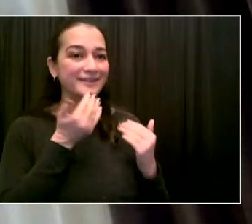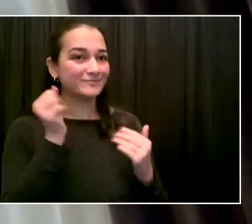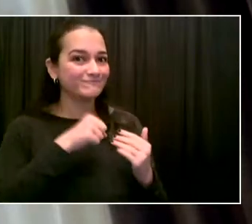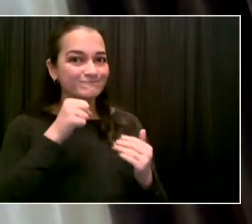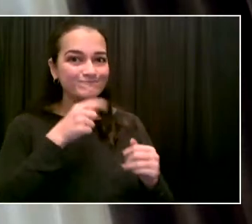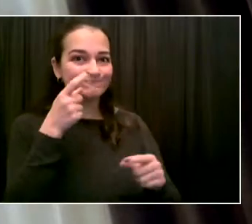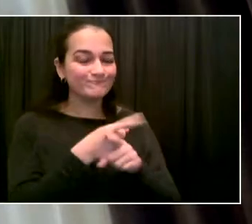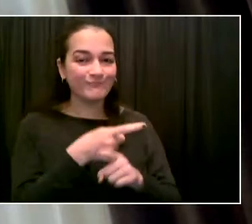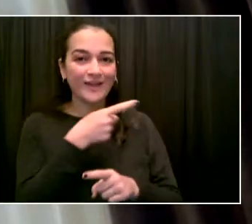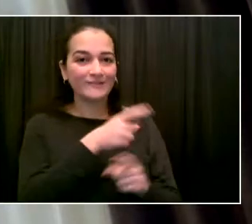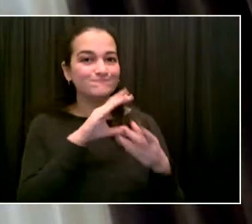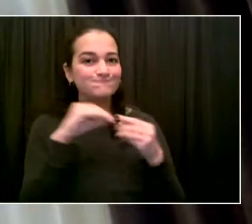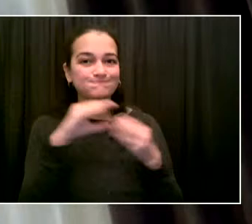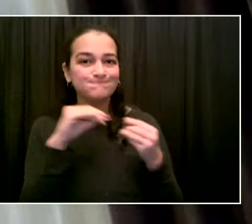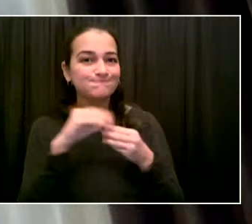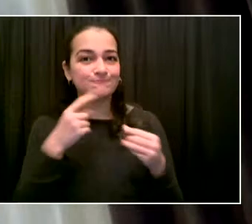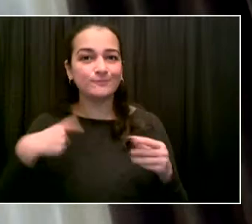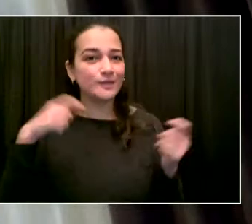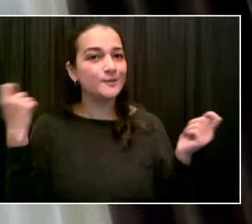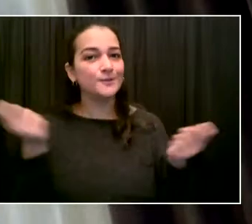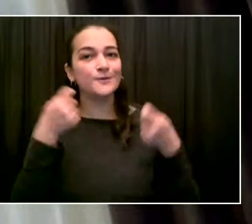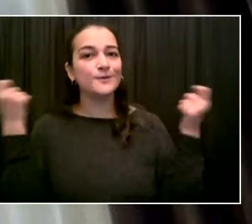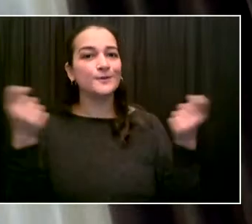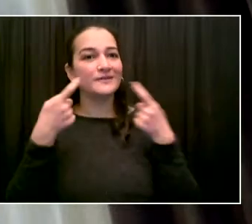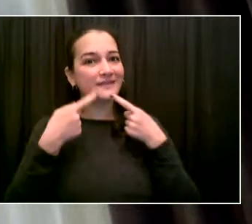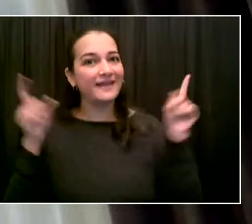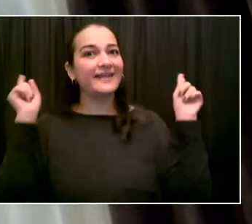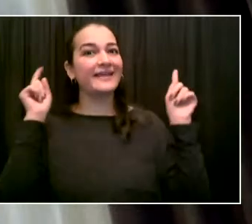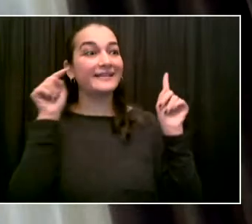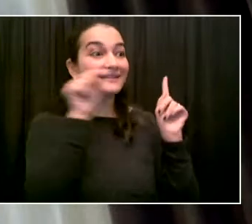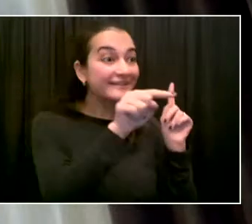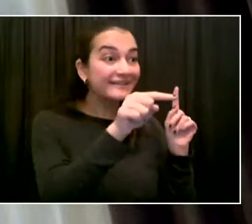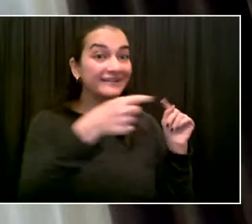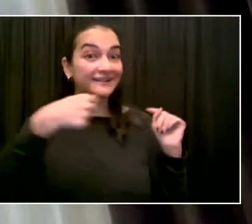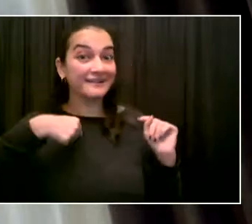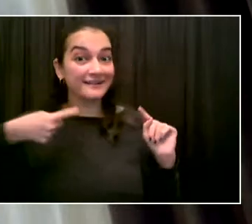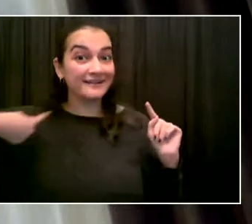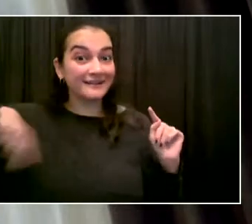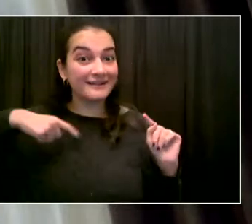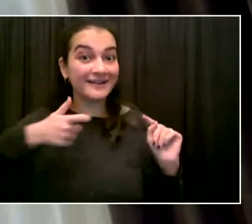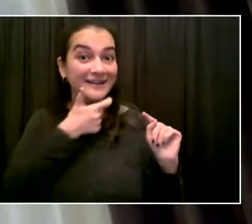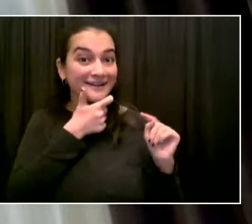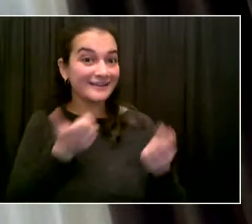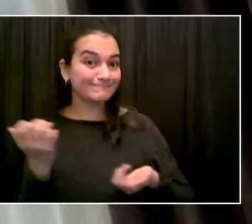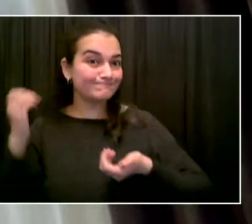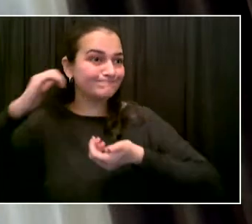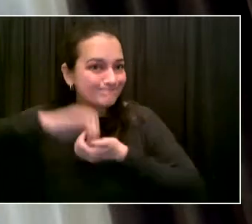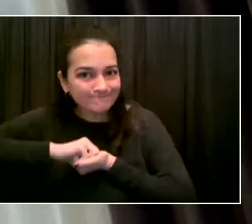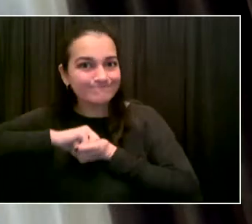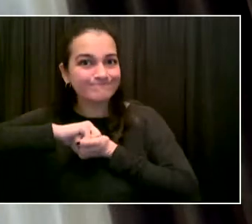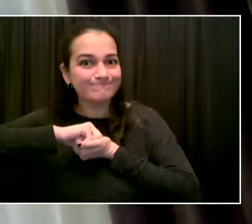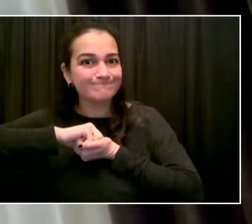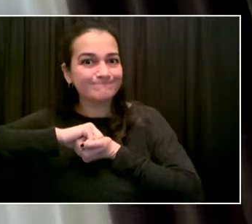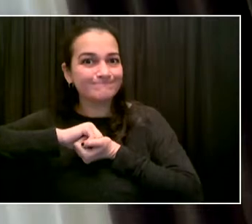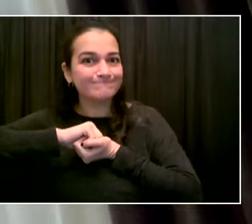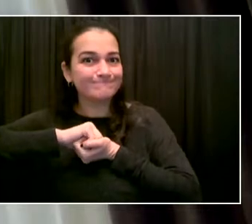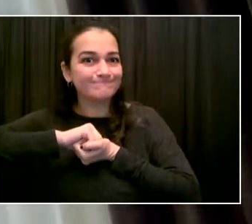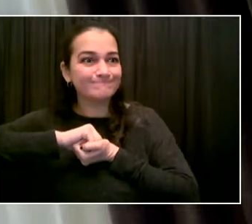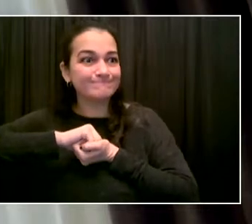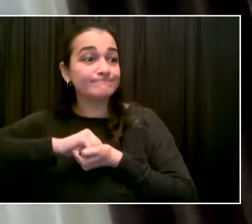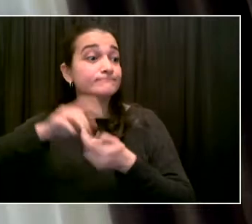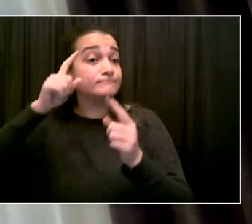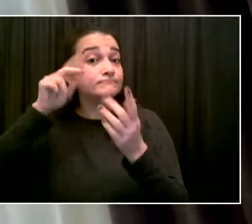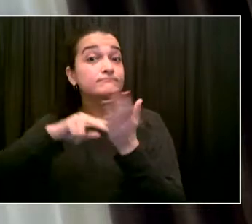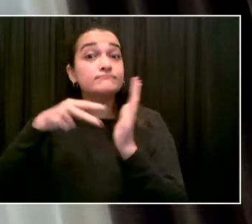history. Obviously, as Fred said, the USA and within that New York is our single most